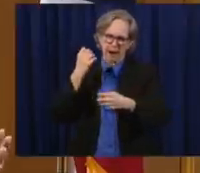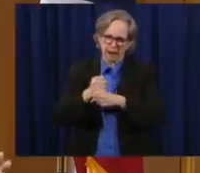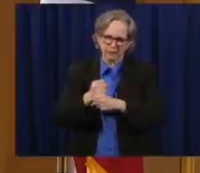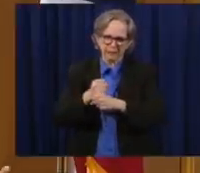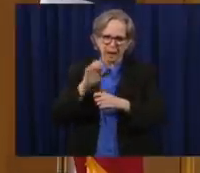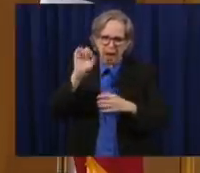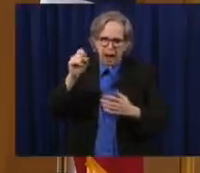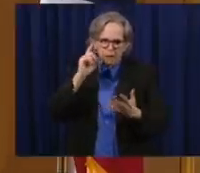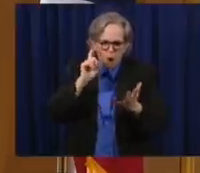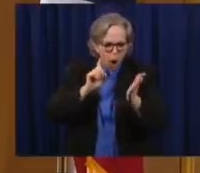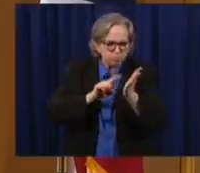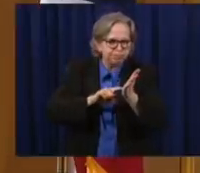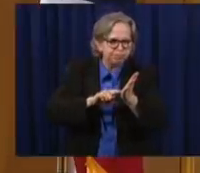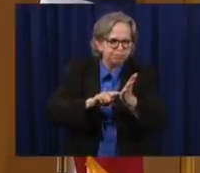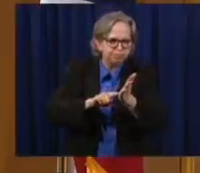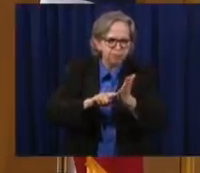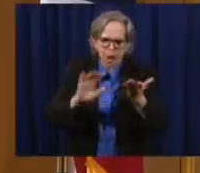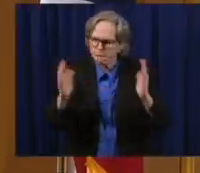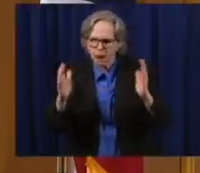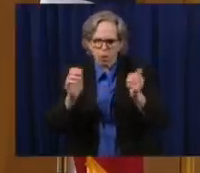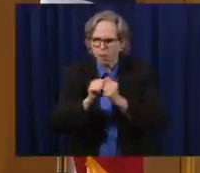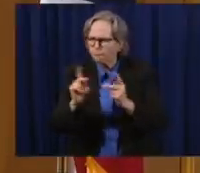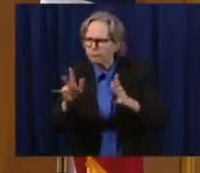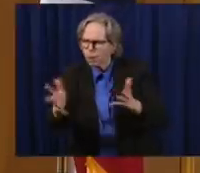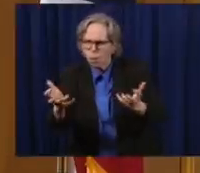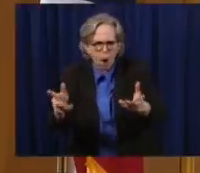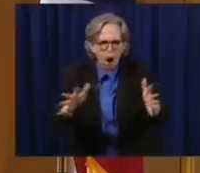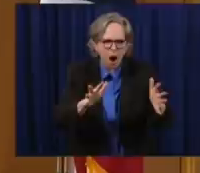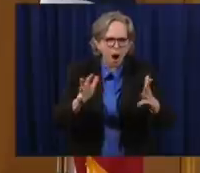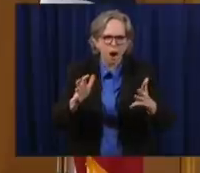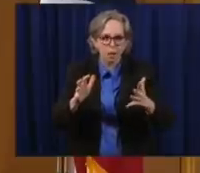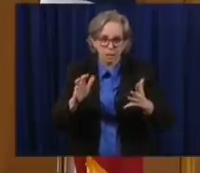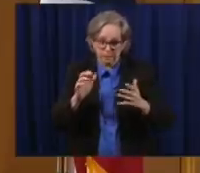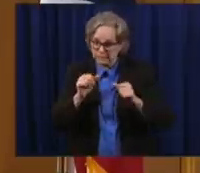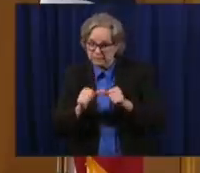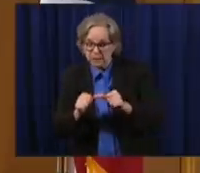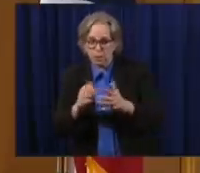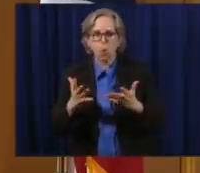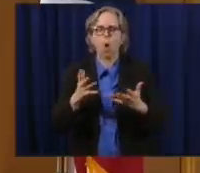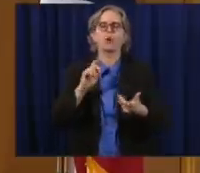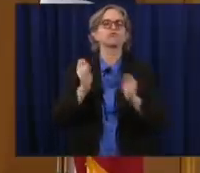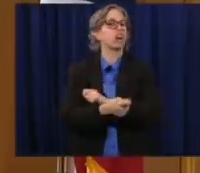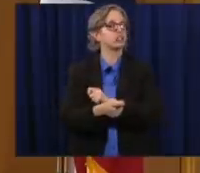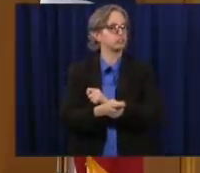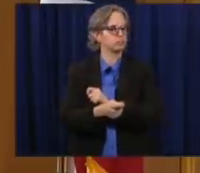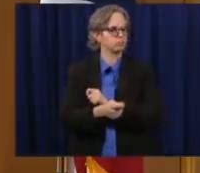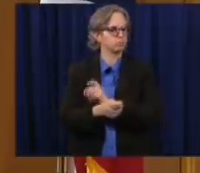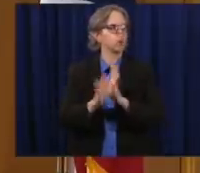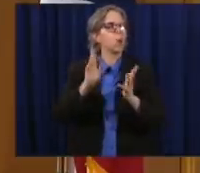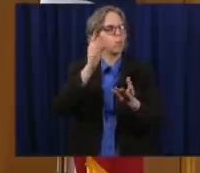who advocate for a continuation of the policy. So I owe you an answer. I'll get back to you. Thank you.